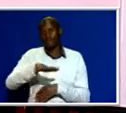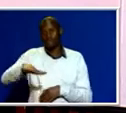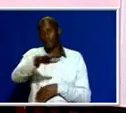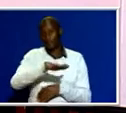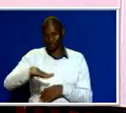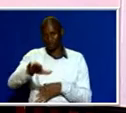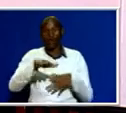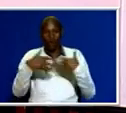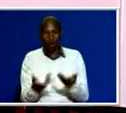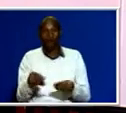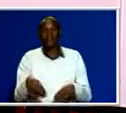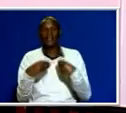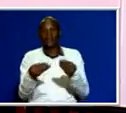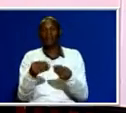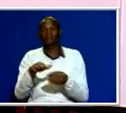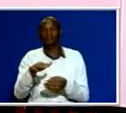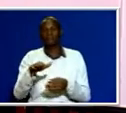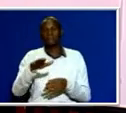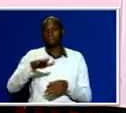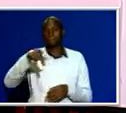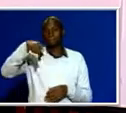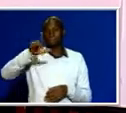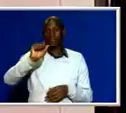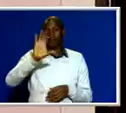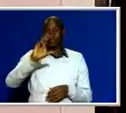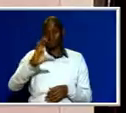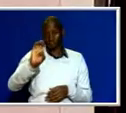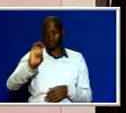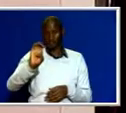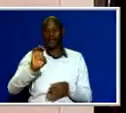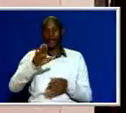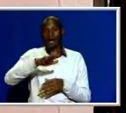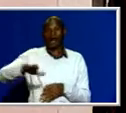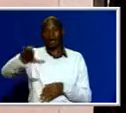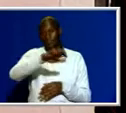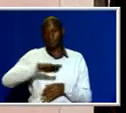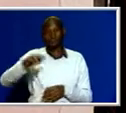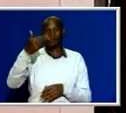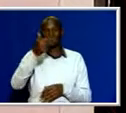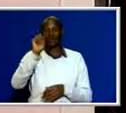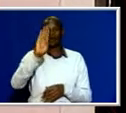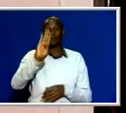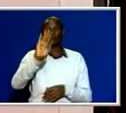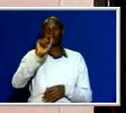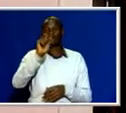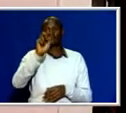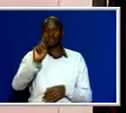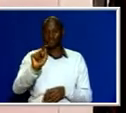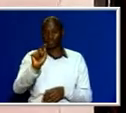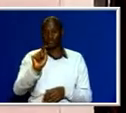environment or in a given habitat. So we are referring to adaptation as